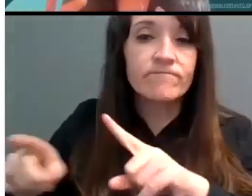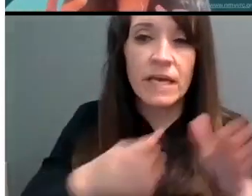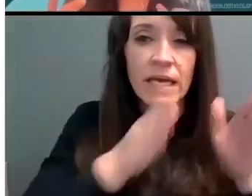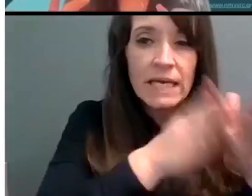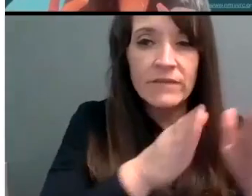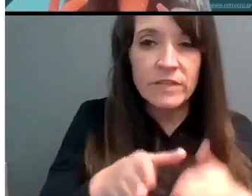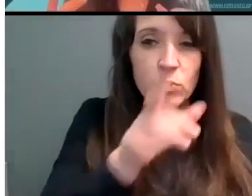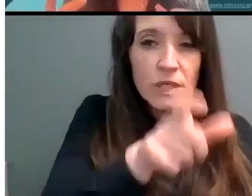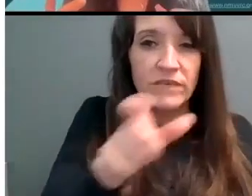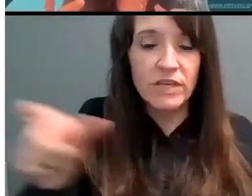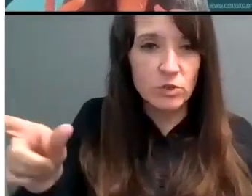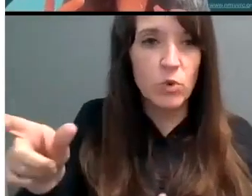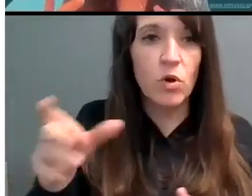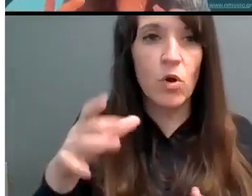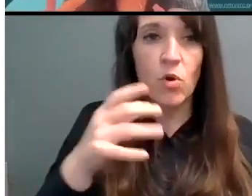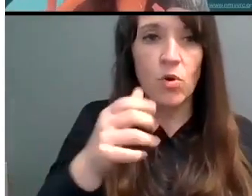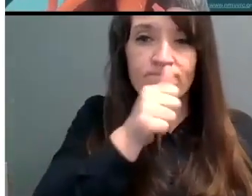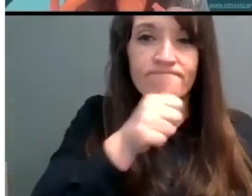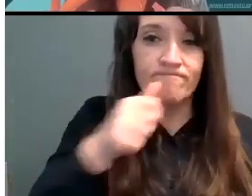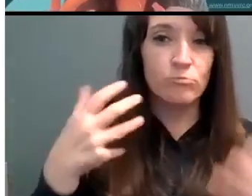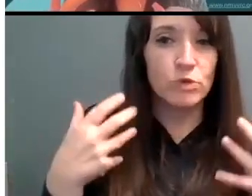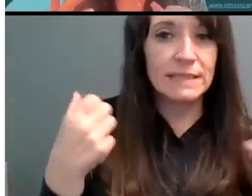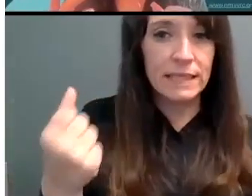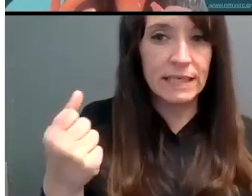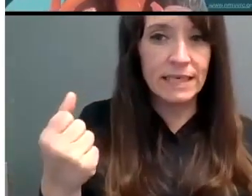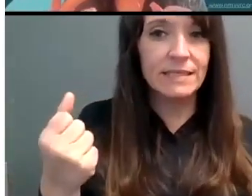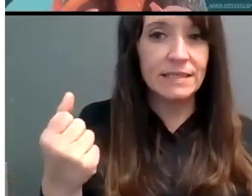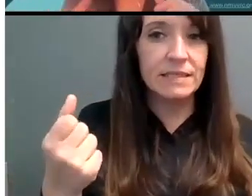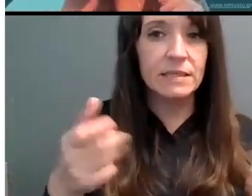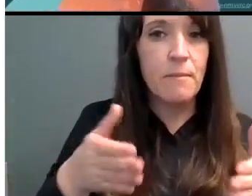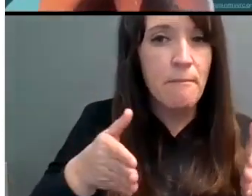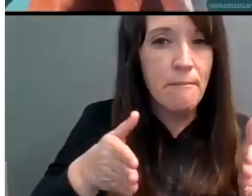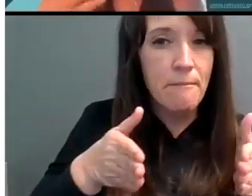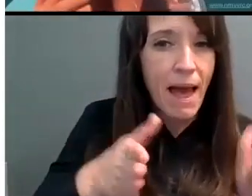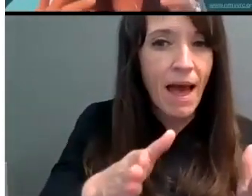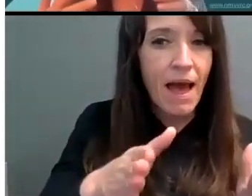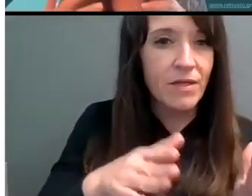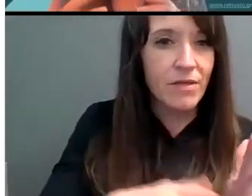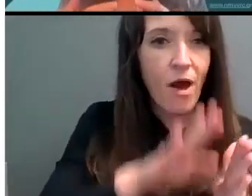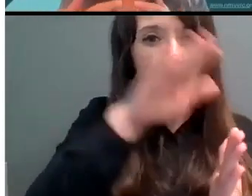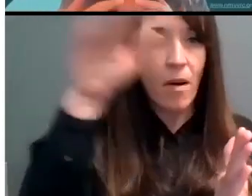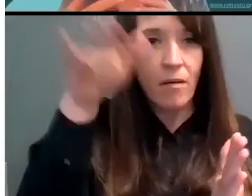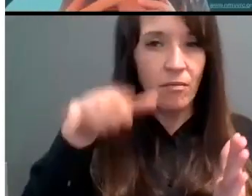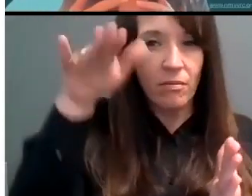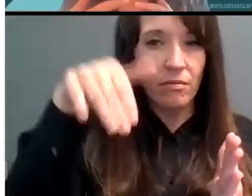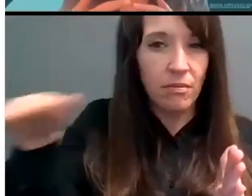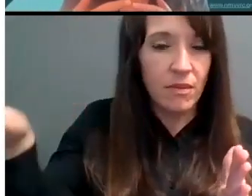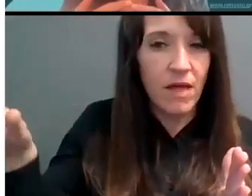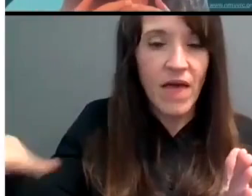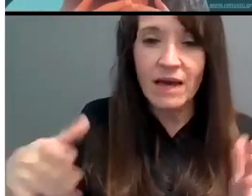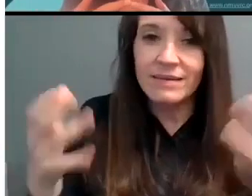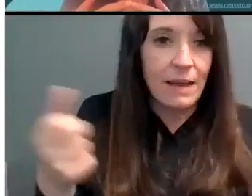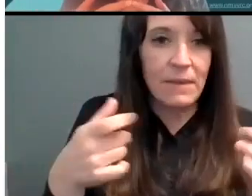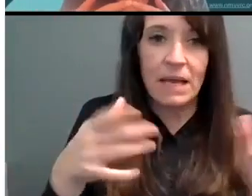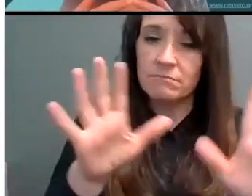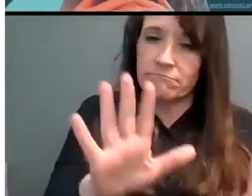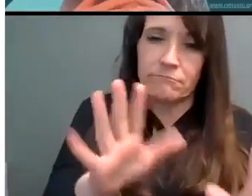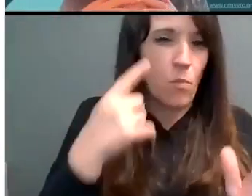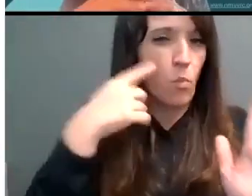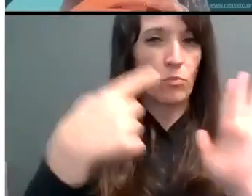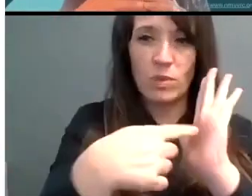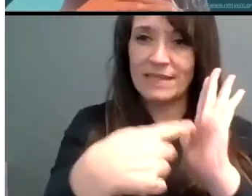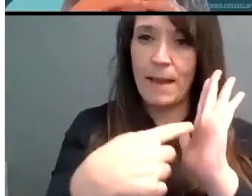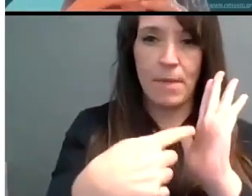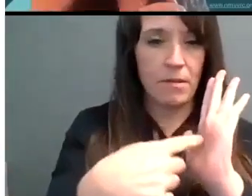overly simplified slide, I have to say, because sometimes these trajectories are a little bit all over the place. But this is looking at